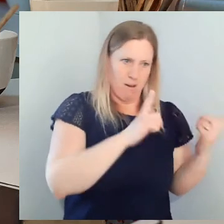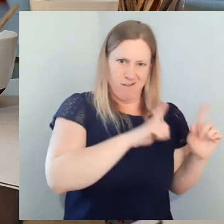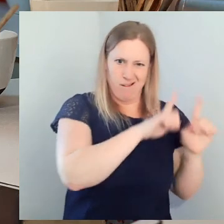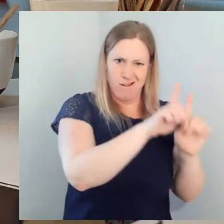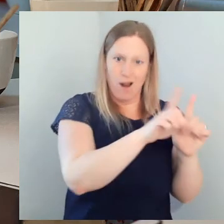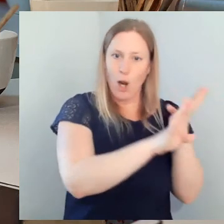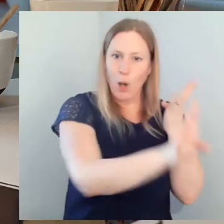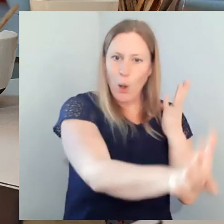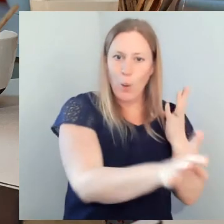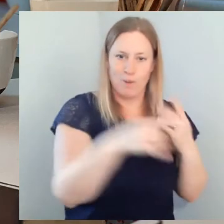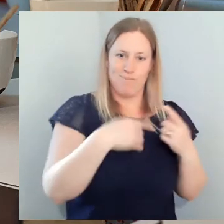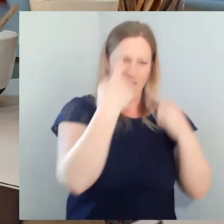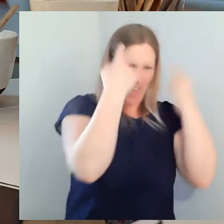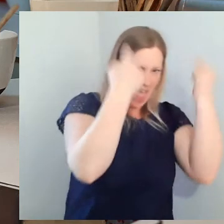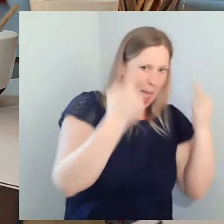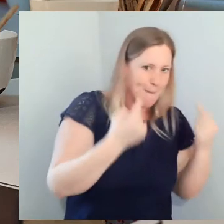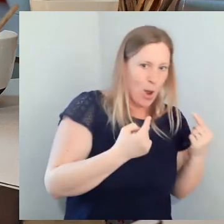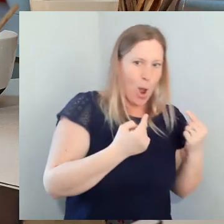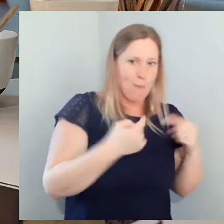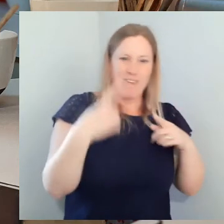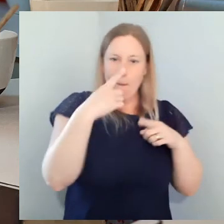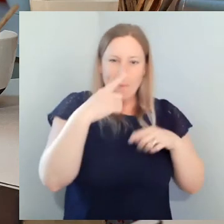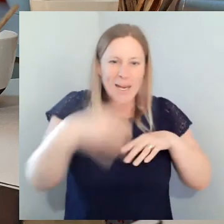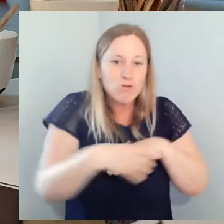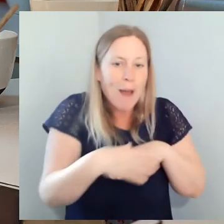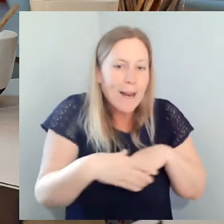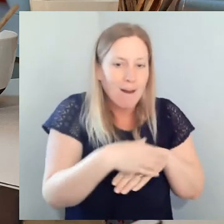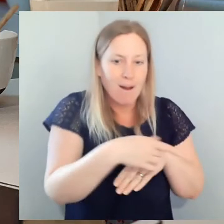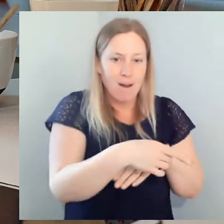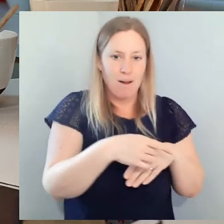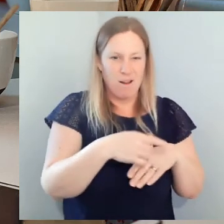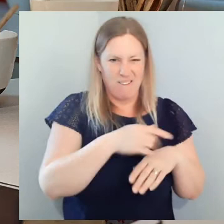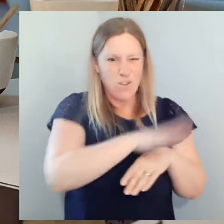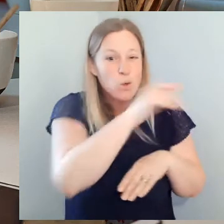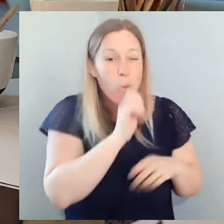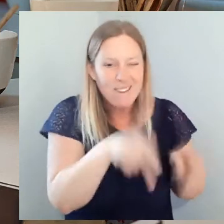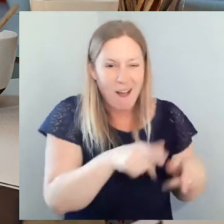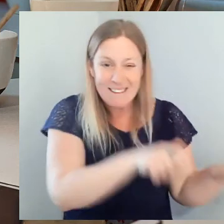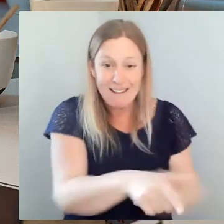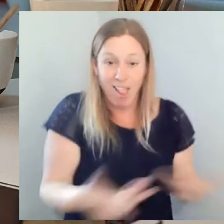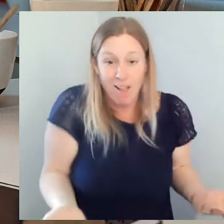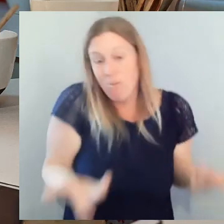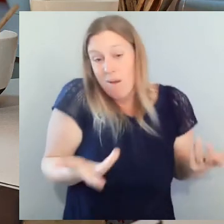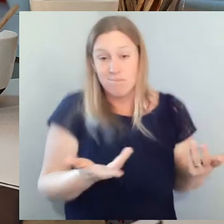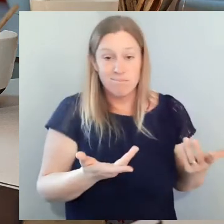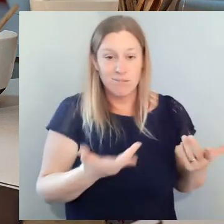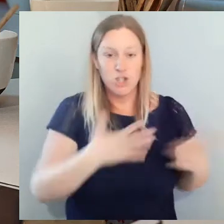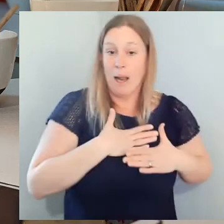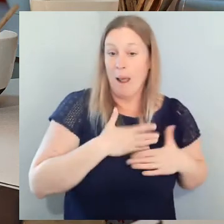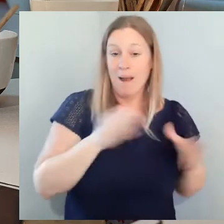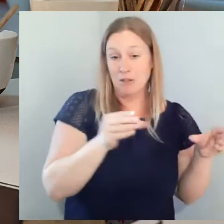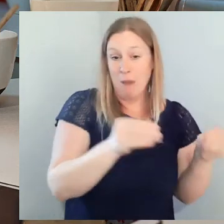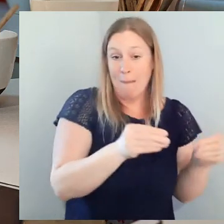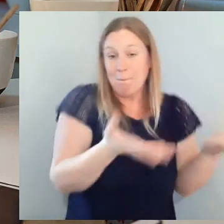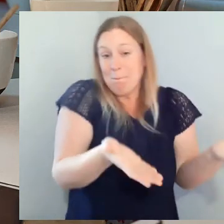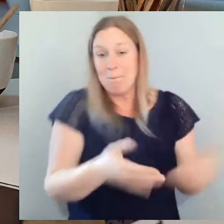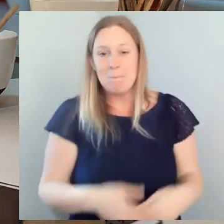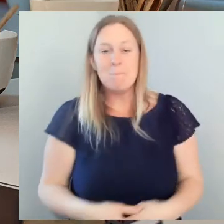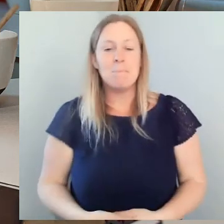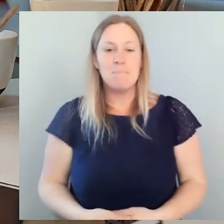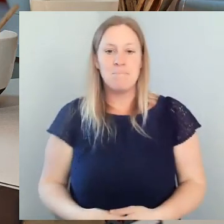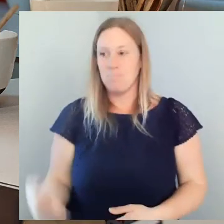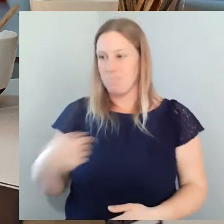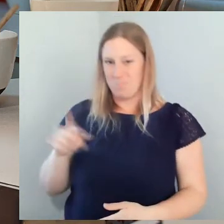me and Jill Coker are always first in the queue. She's had her hair permed and she's wearing pink trainers. Won't stop her dying. She